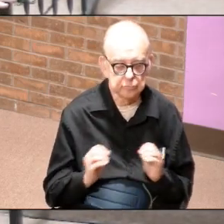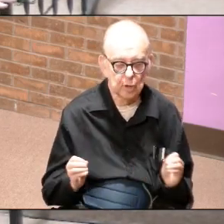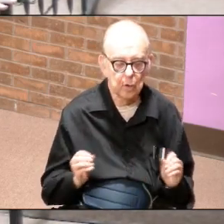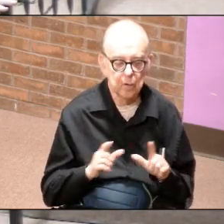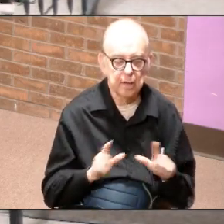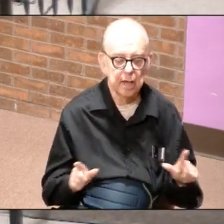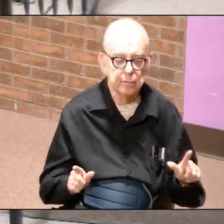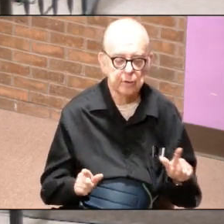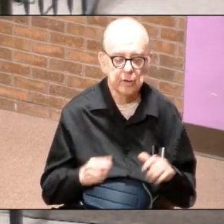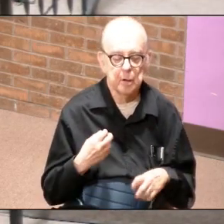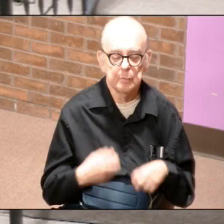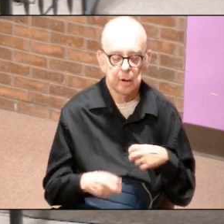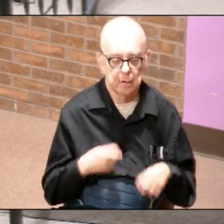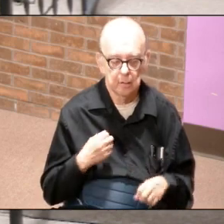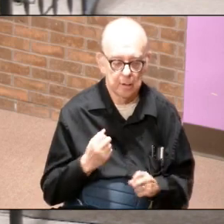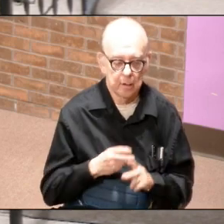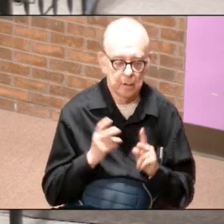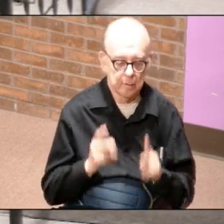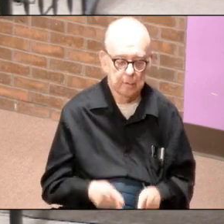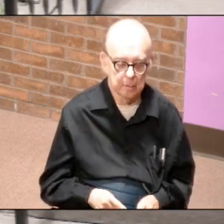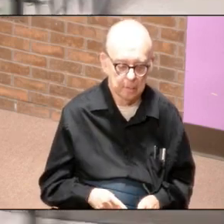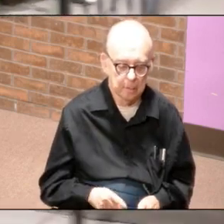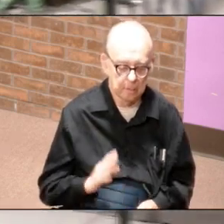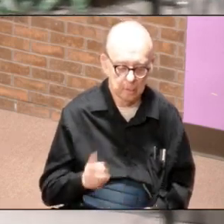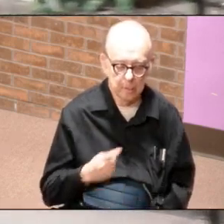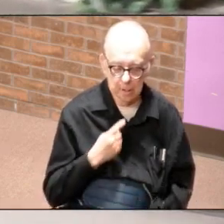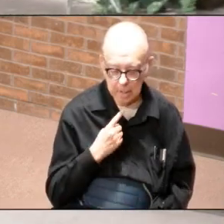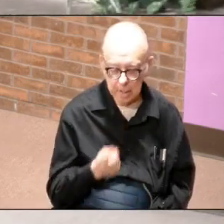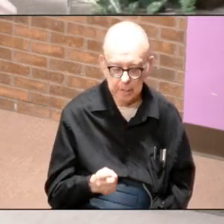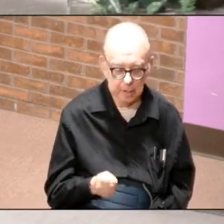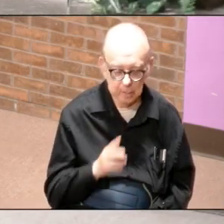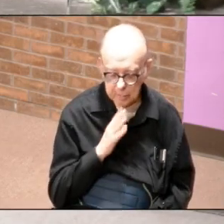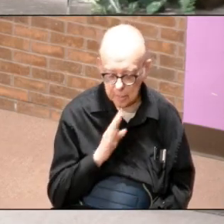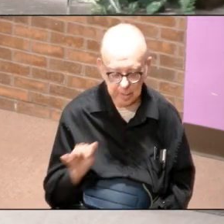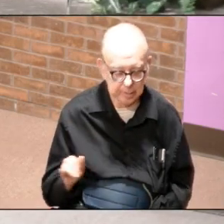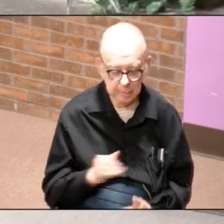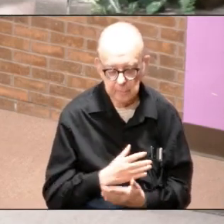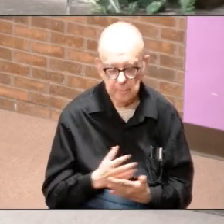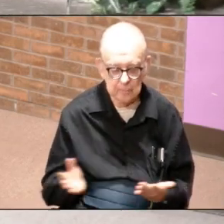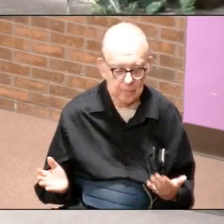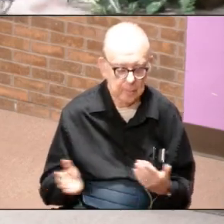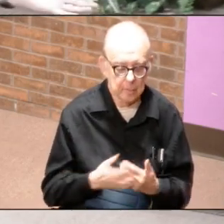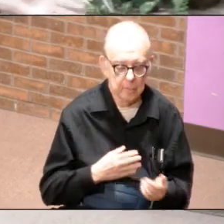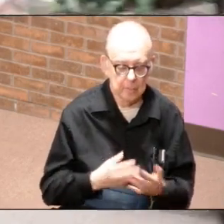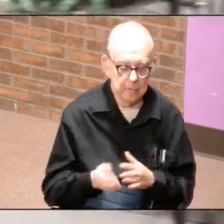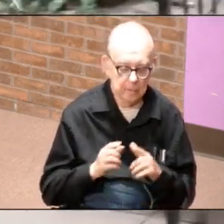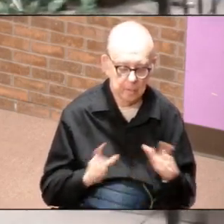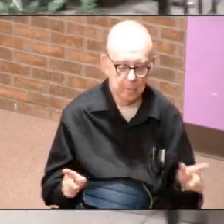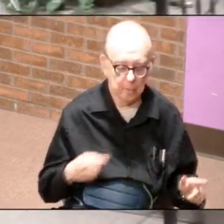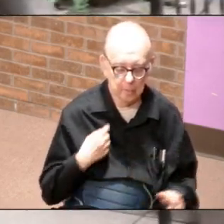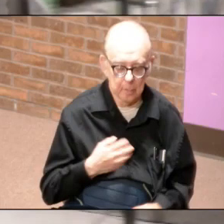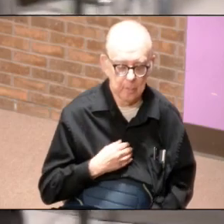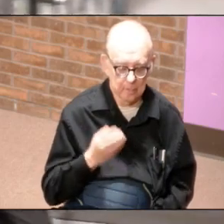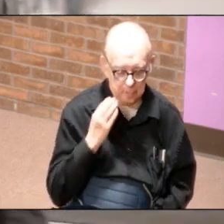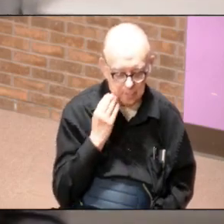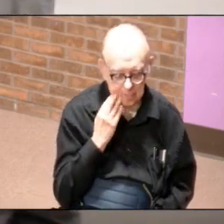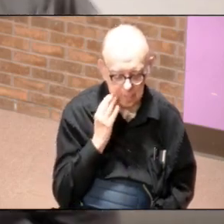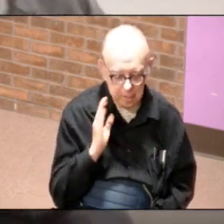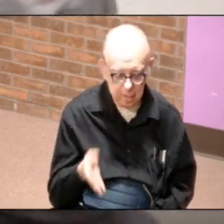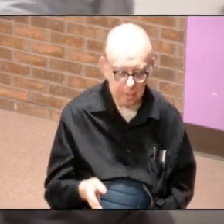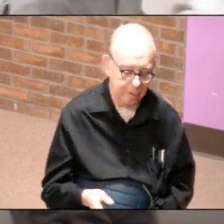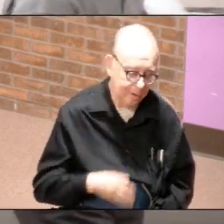barrier. Every one of us are going to be saying the same thing in whatever language we know, and it's going to